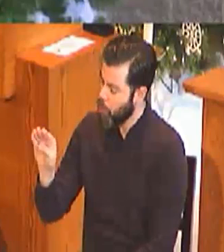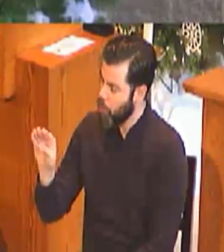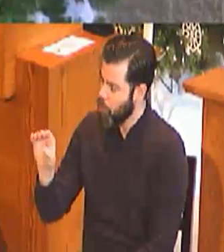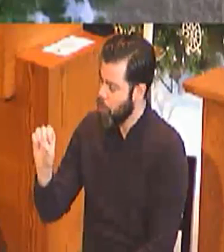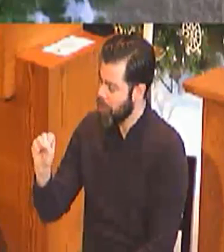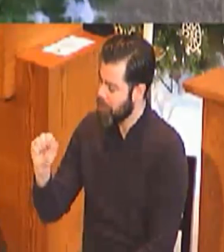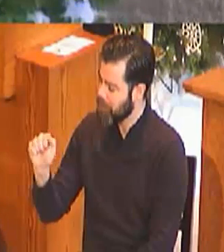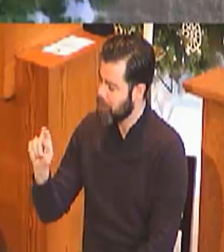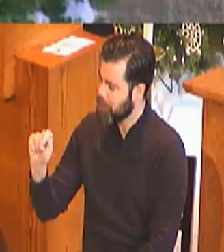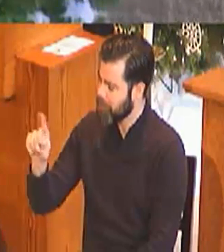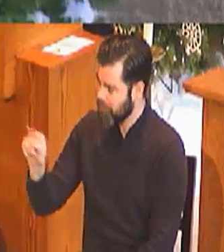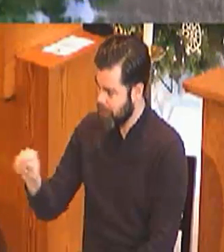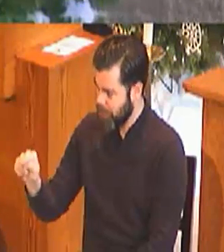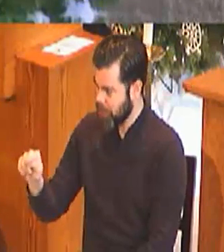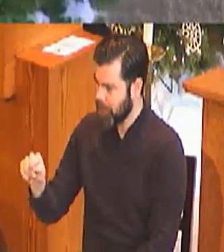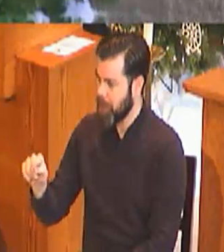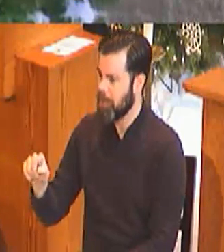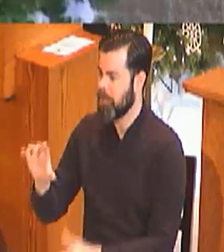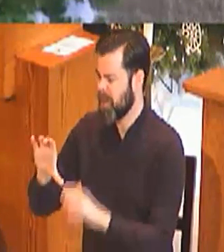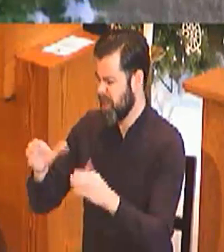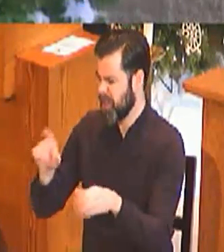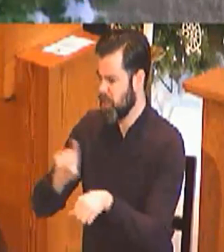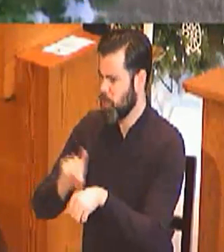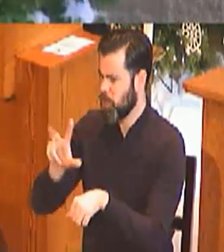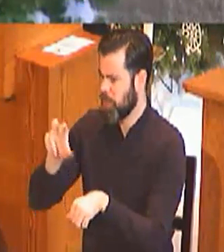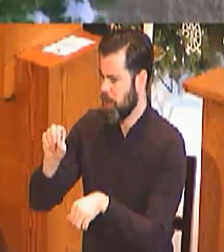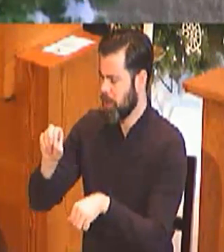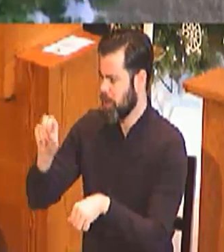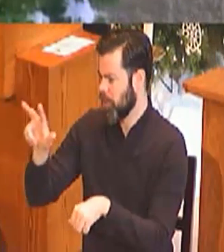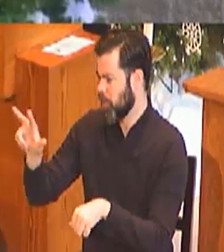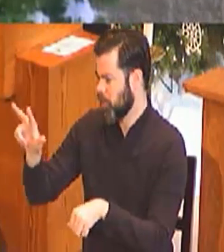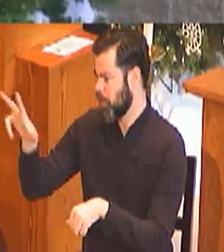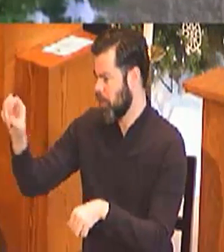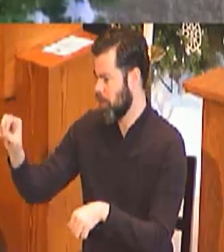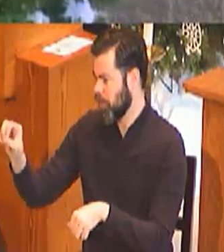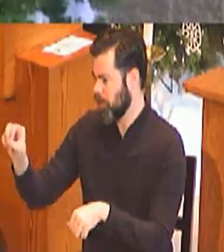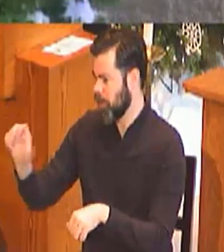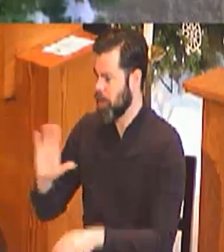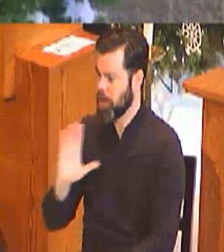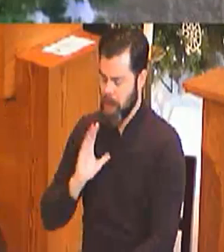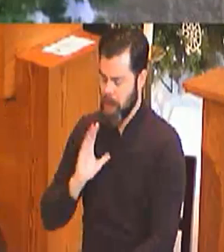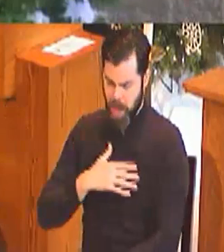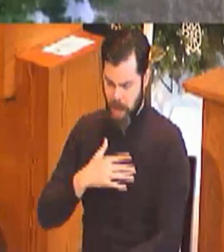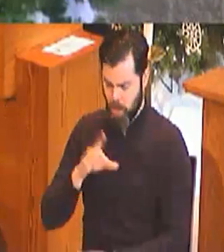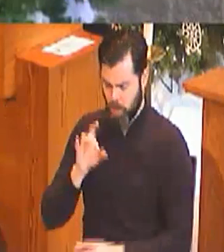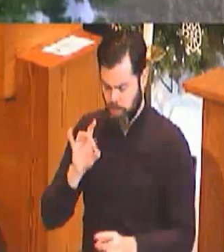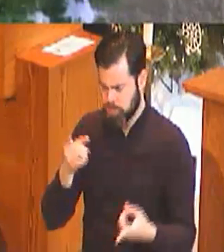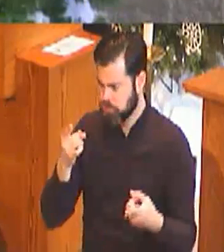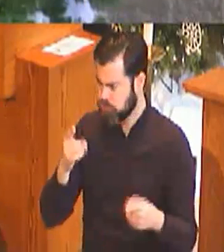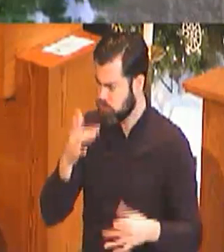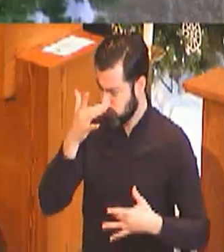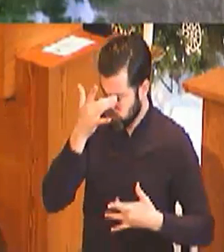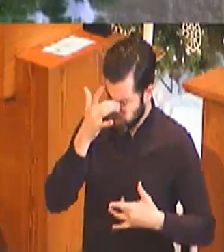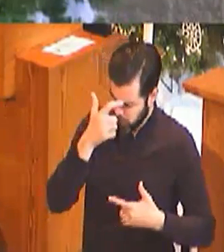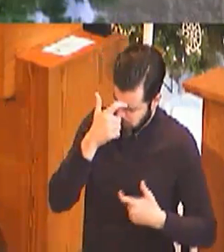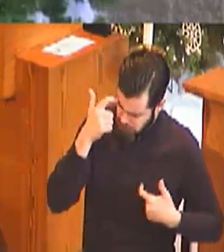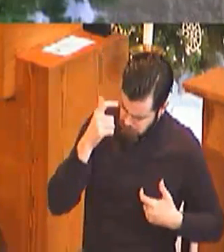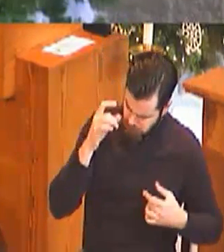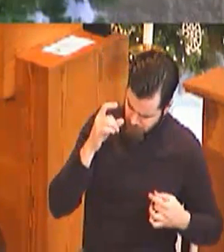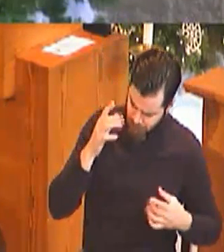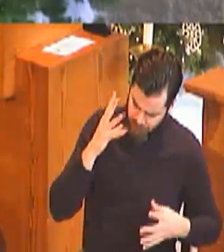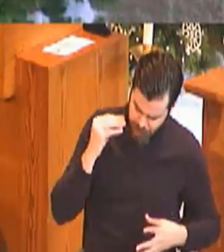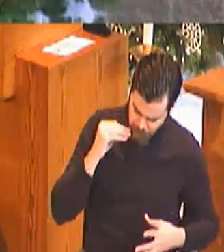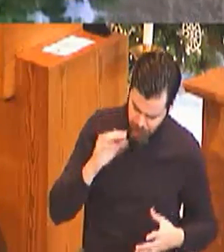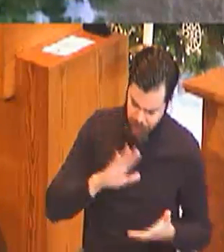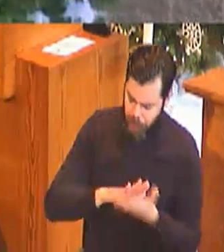from 1:30 to 3:30. And it's on how do we turn our traumatic experiences into gifts and